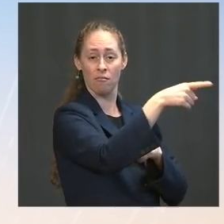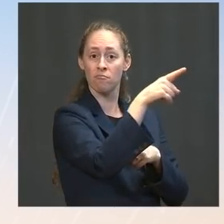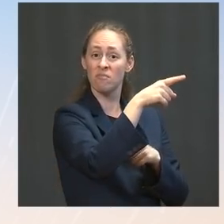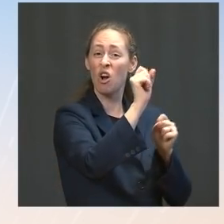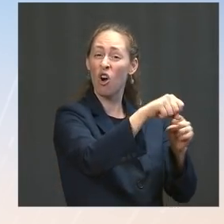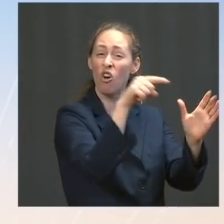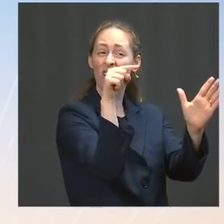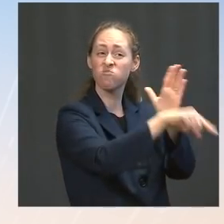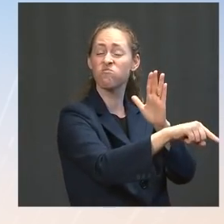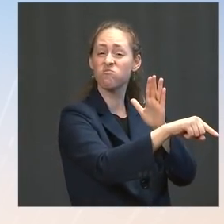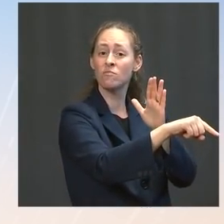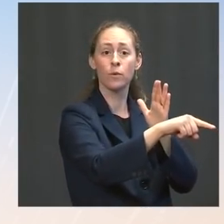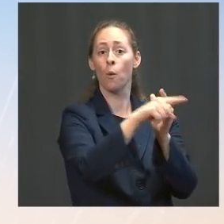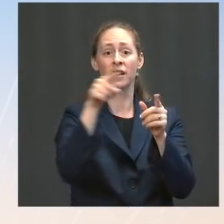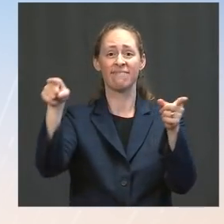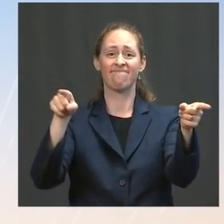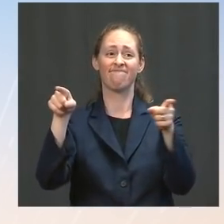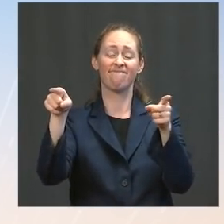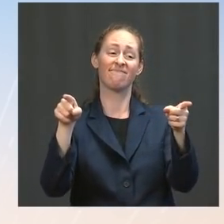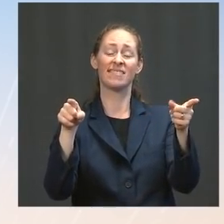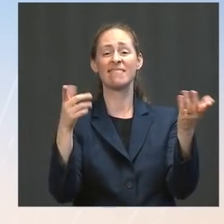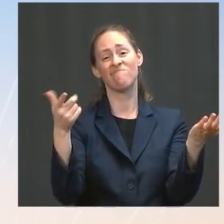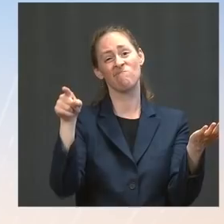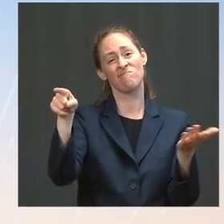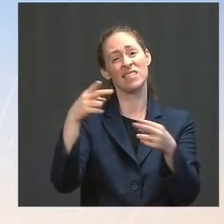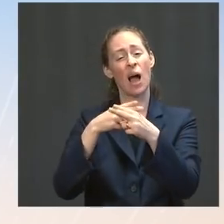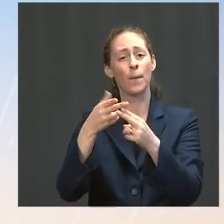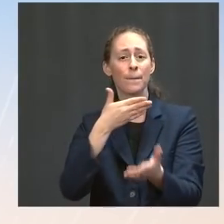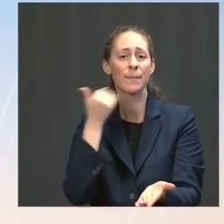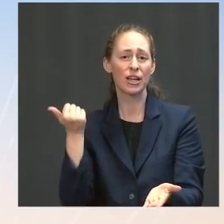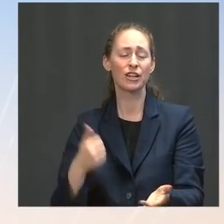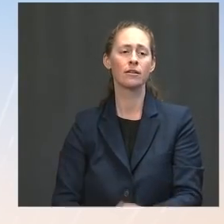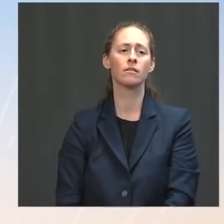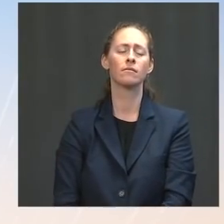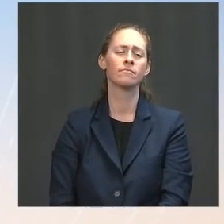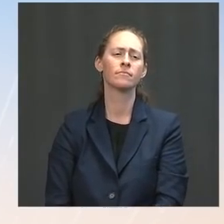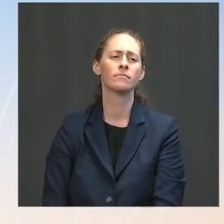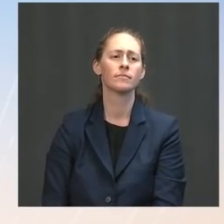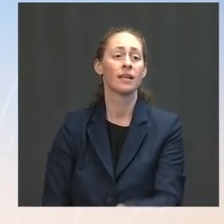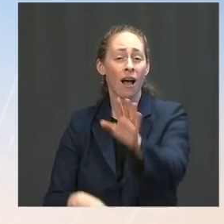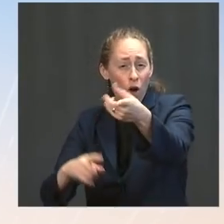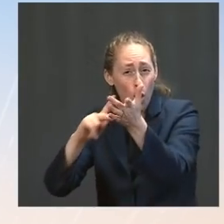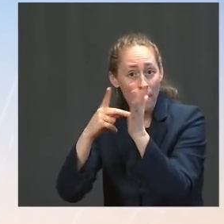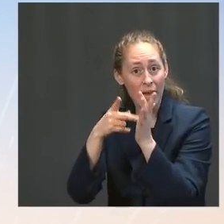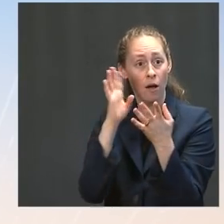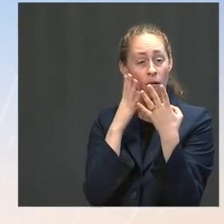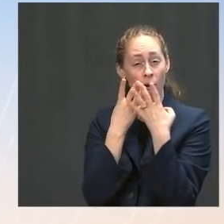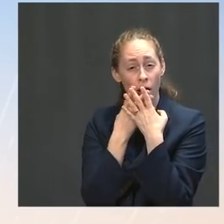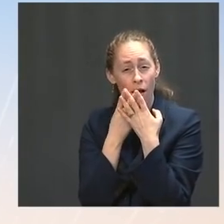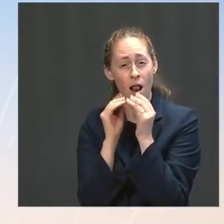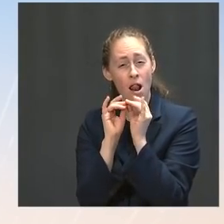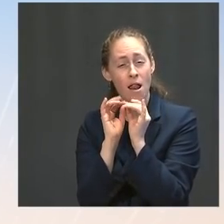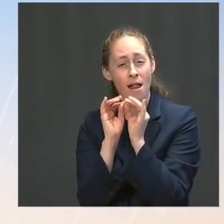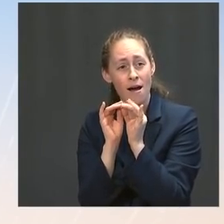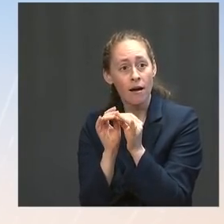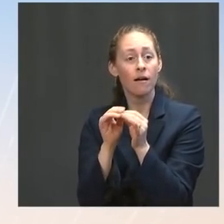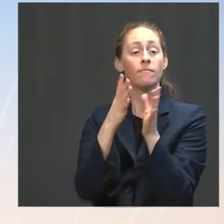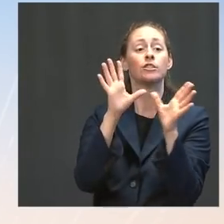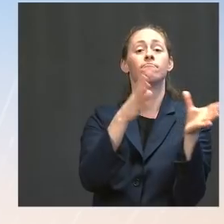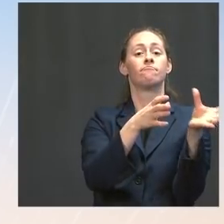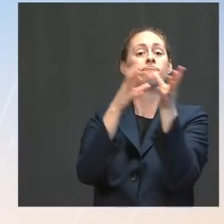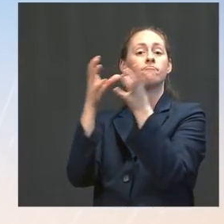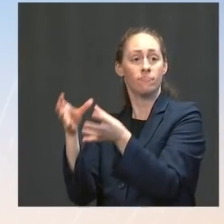means for departing Afghanistan even after our U.S. military departs. So there's nothing where you guys are looking at maybe the existing